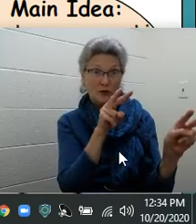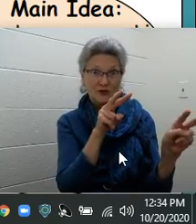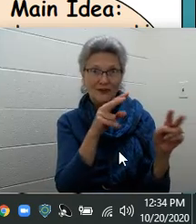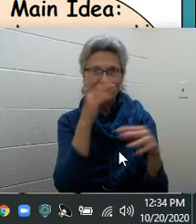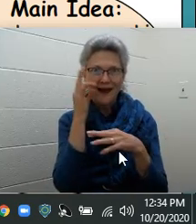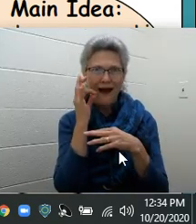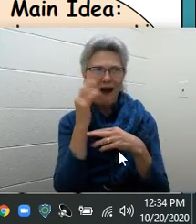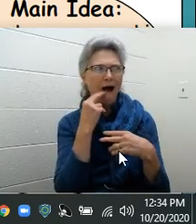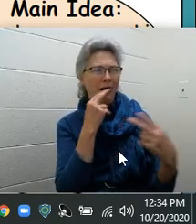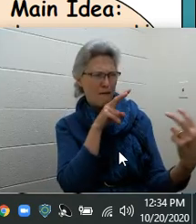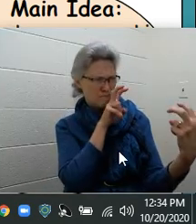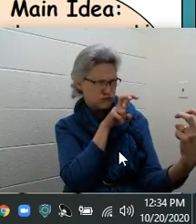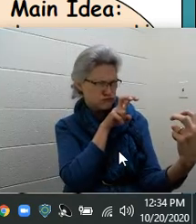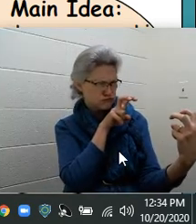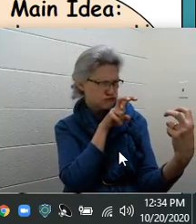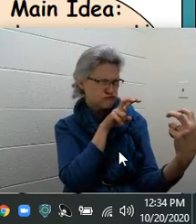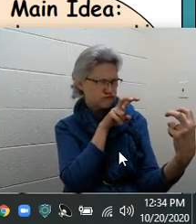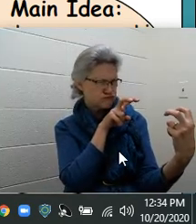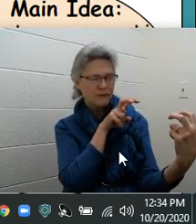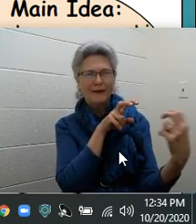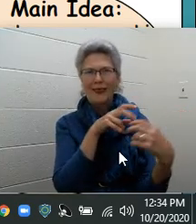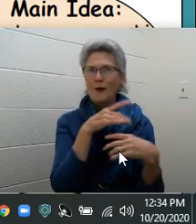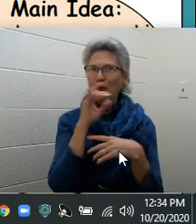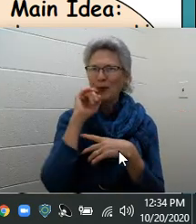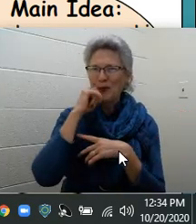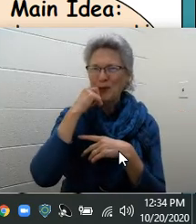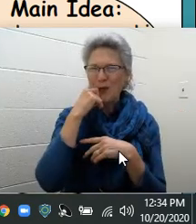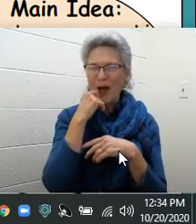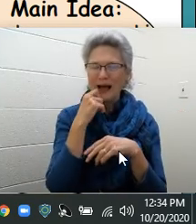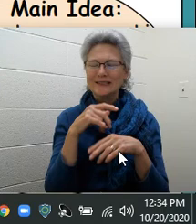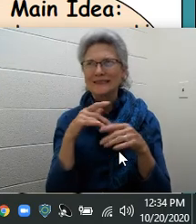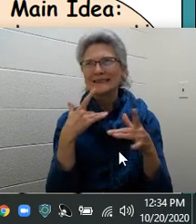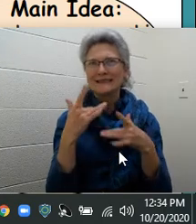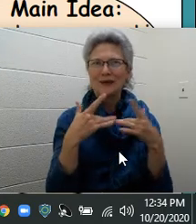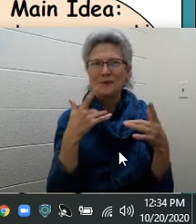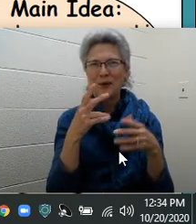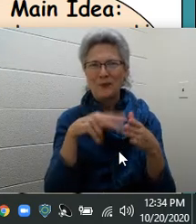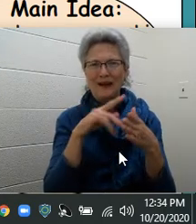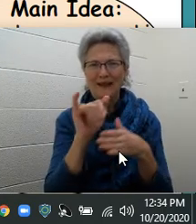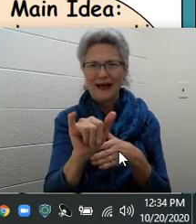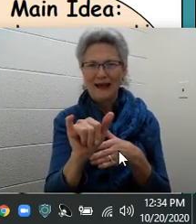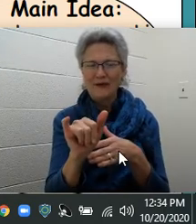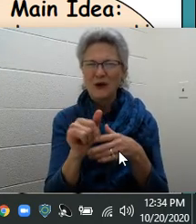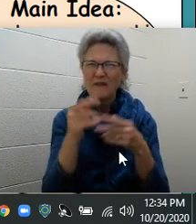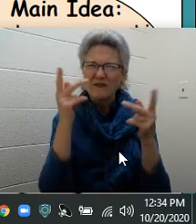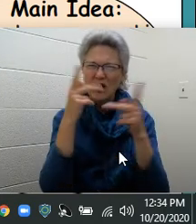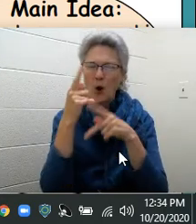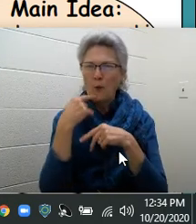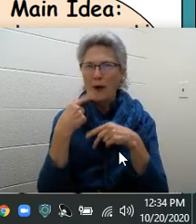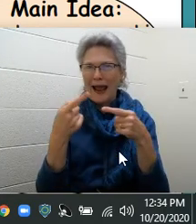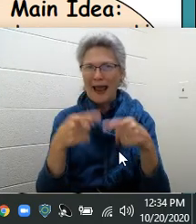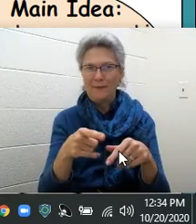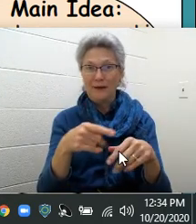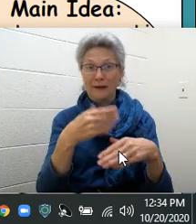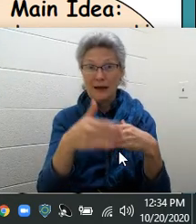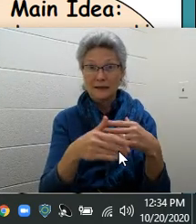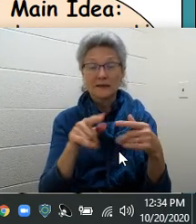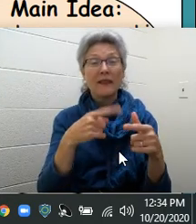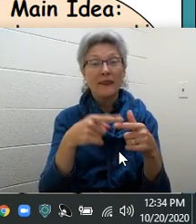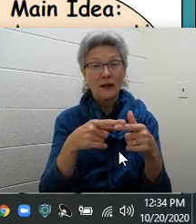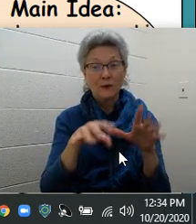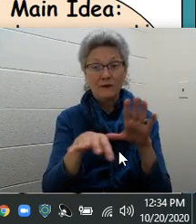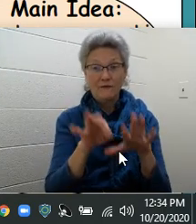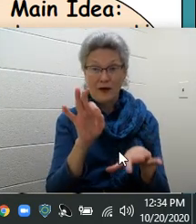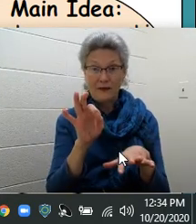me on the edge of my seat reading it, kind of trying to figure out what would happen next. Then now when we